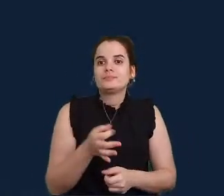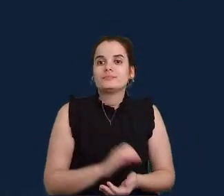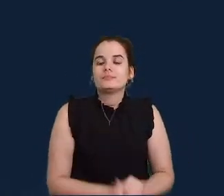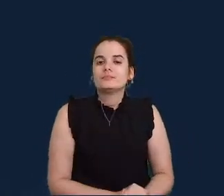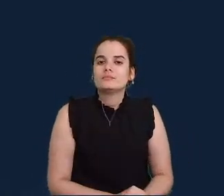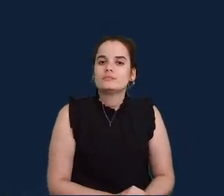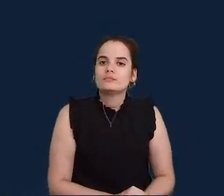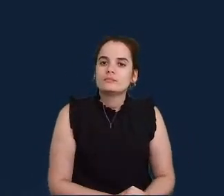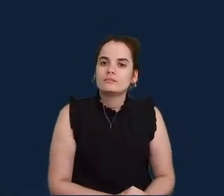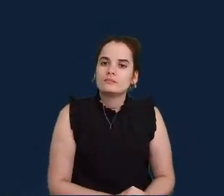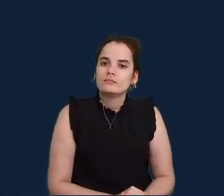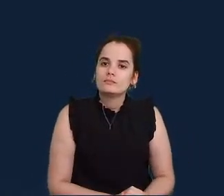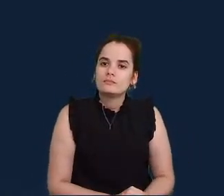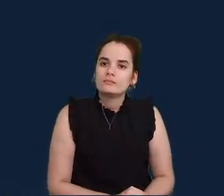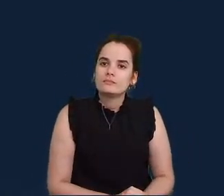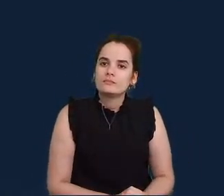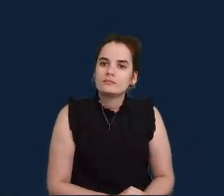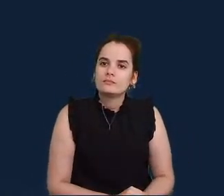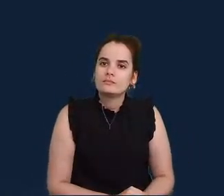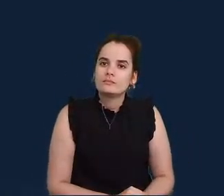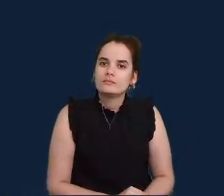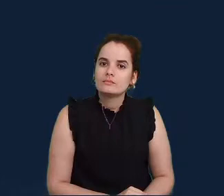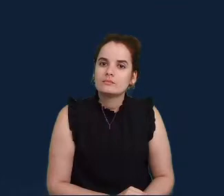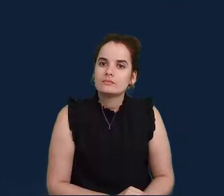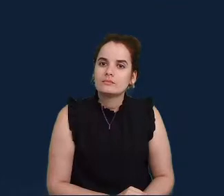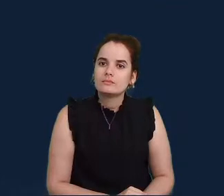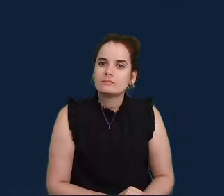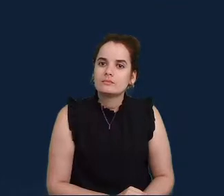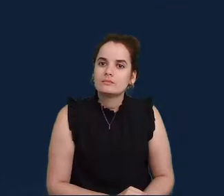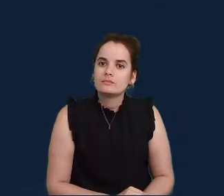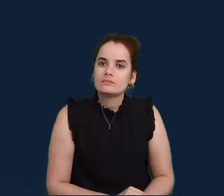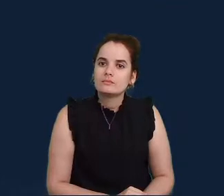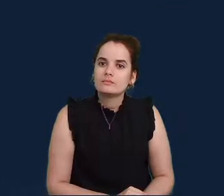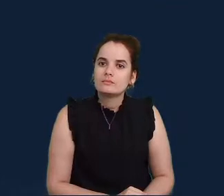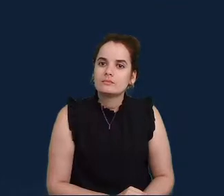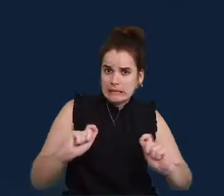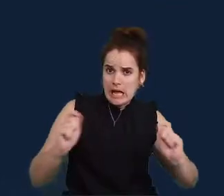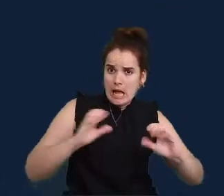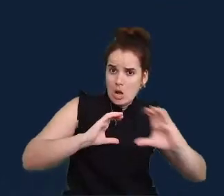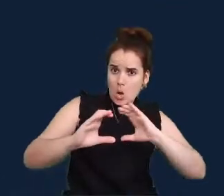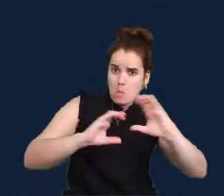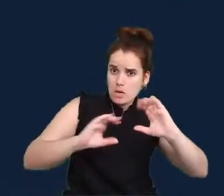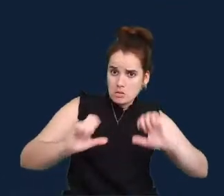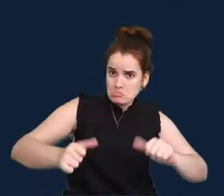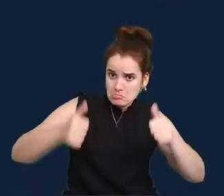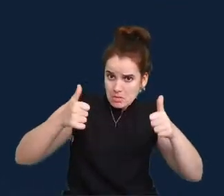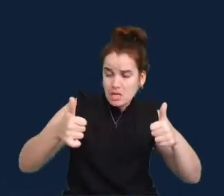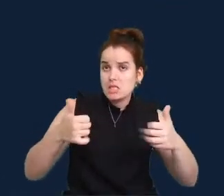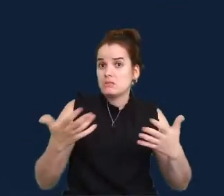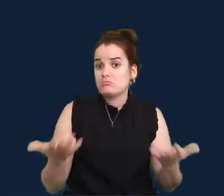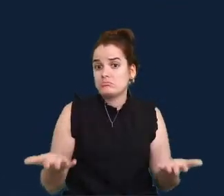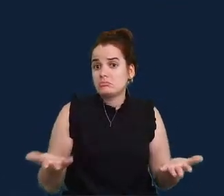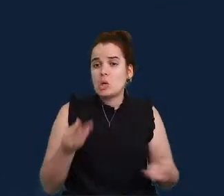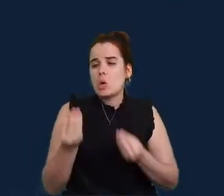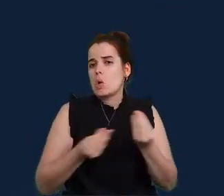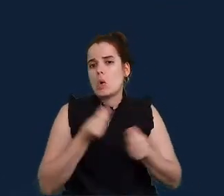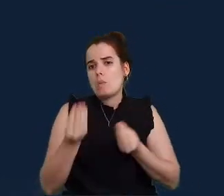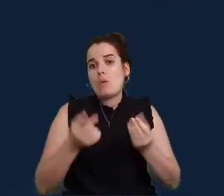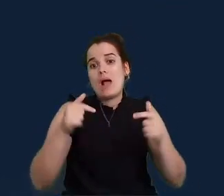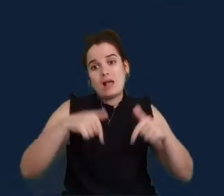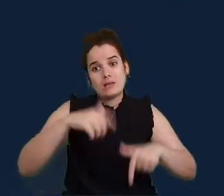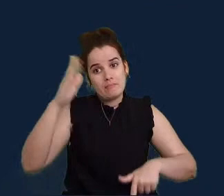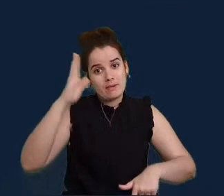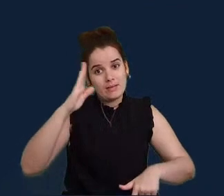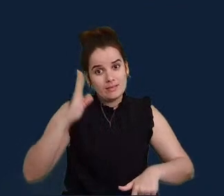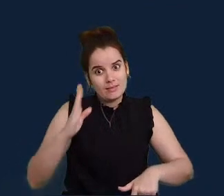mentions that Brazilian public institutions need to publish open data plans. However, these plans generally do